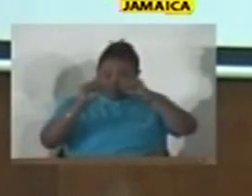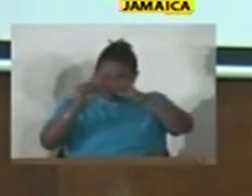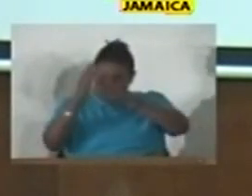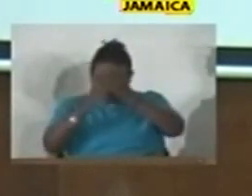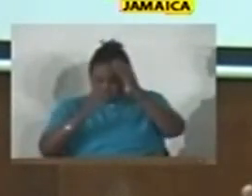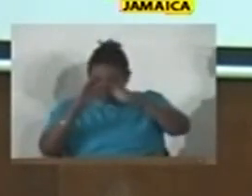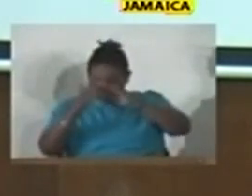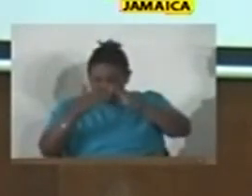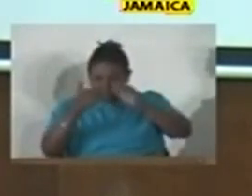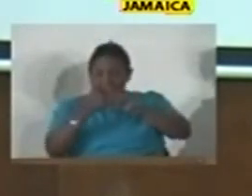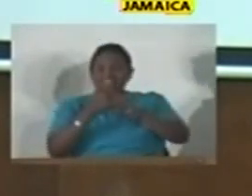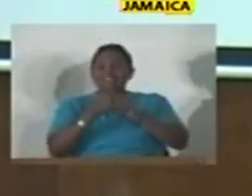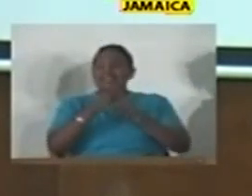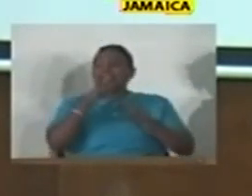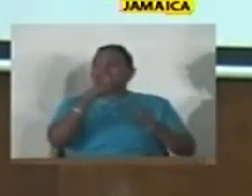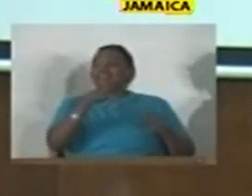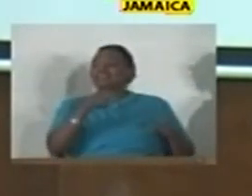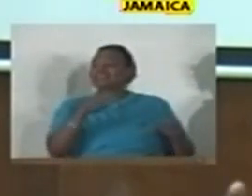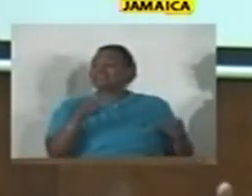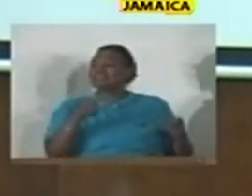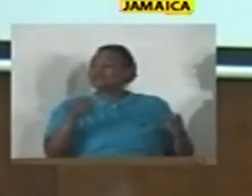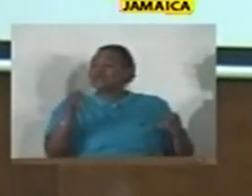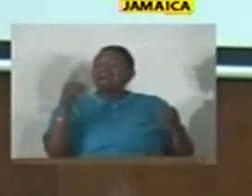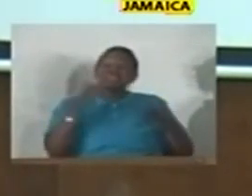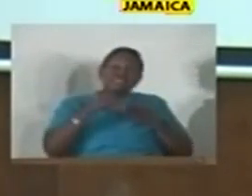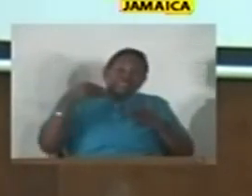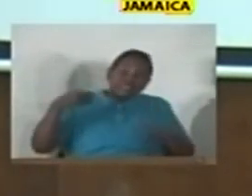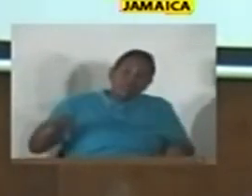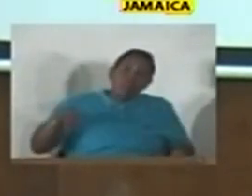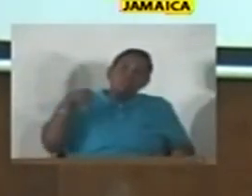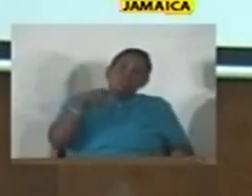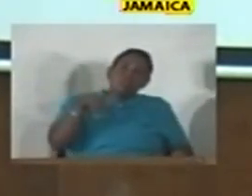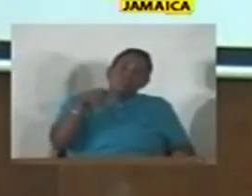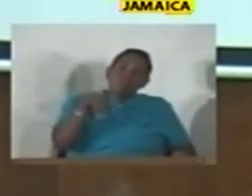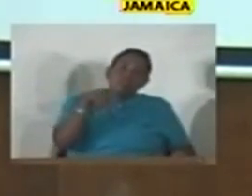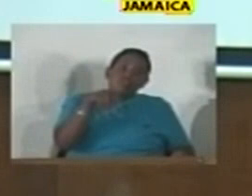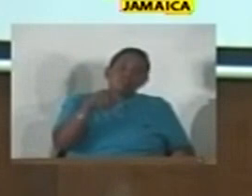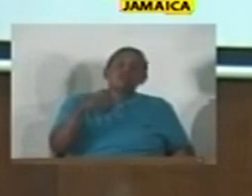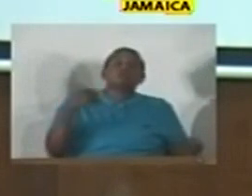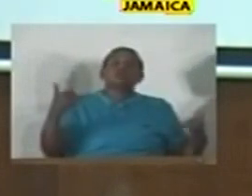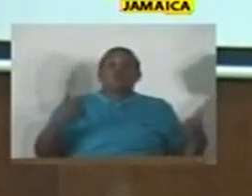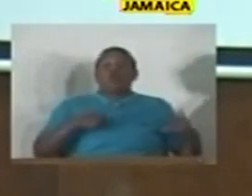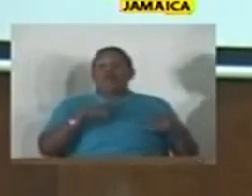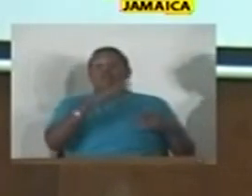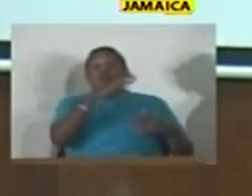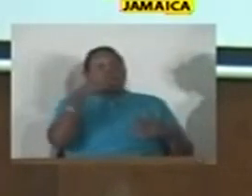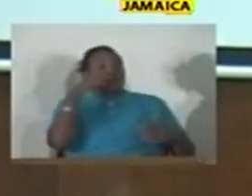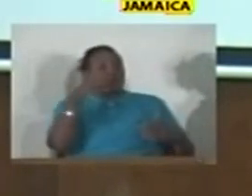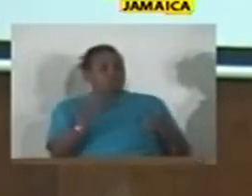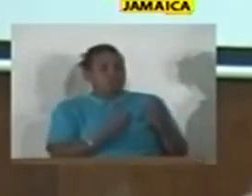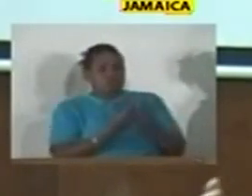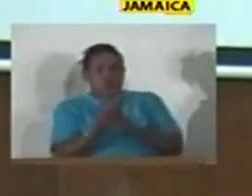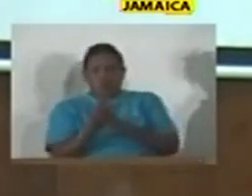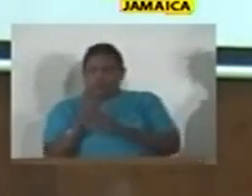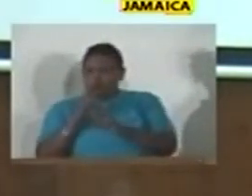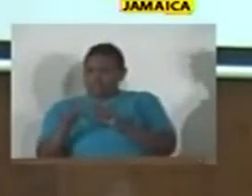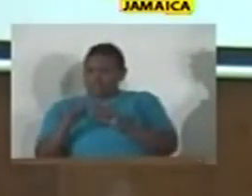island, it was very expensive. Now that we have the agroeconomic zone, where